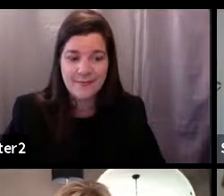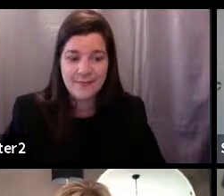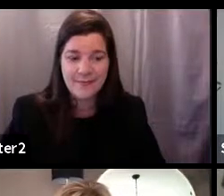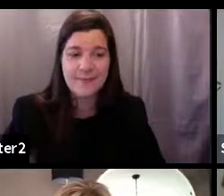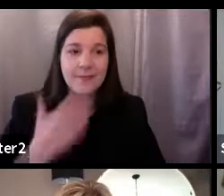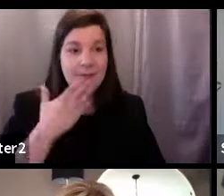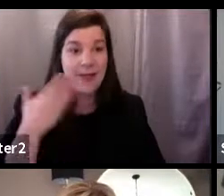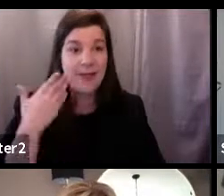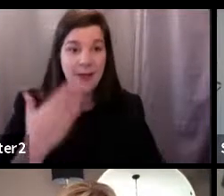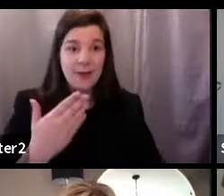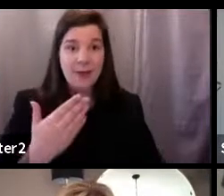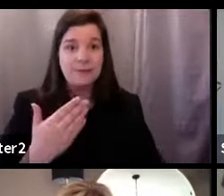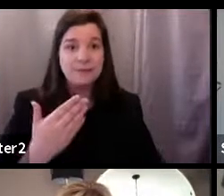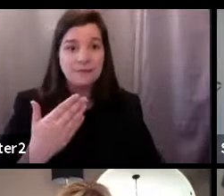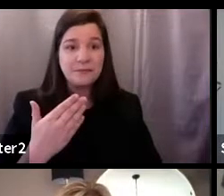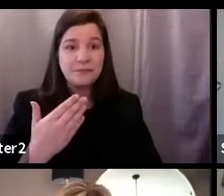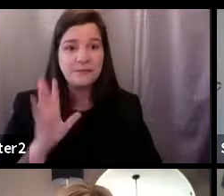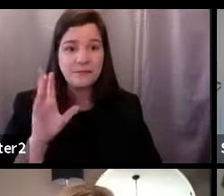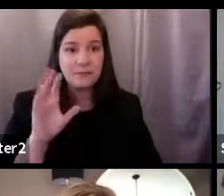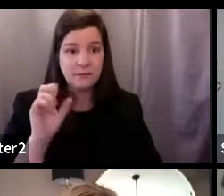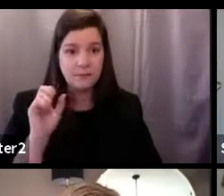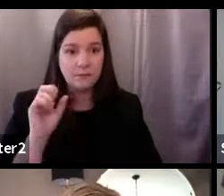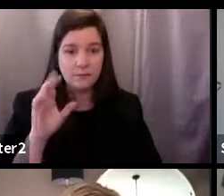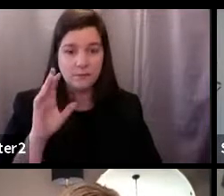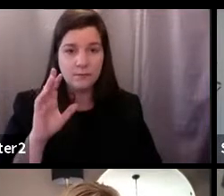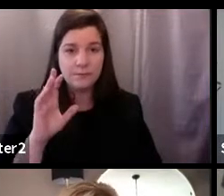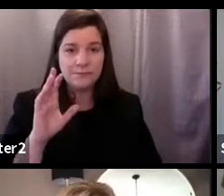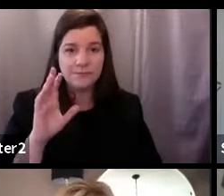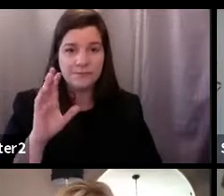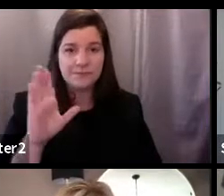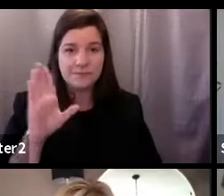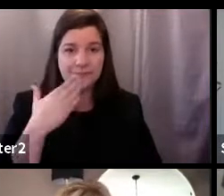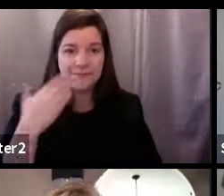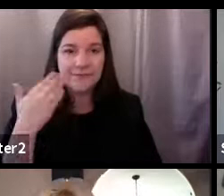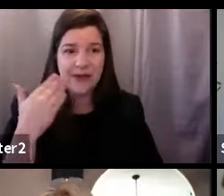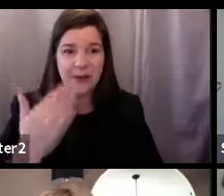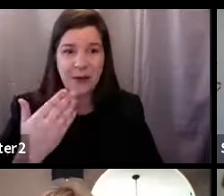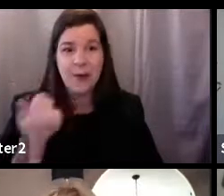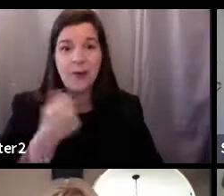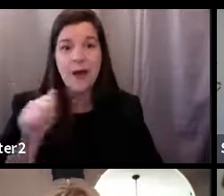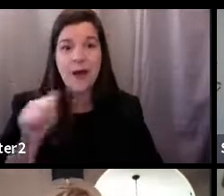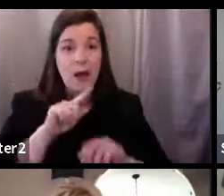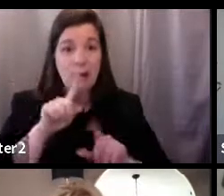Thank you. Any questions for the department?